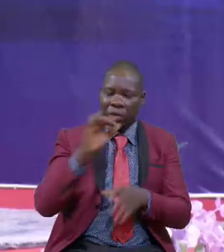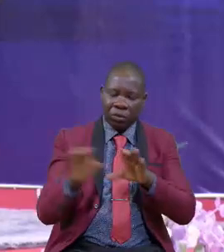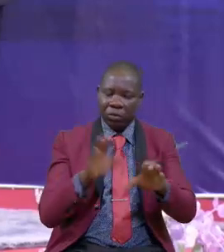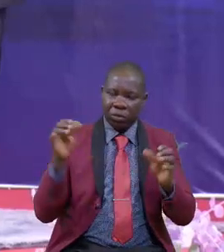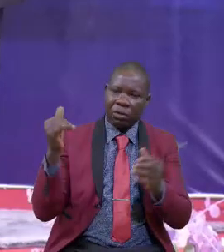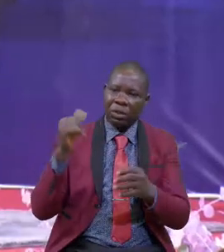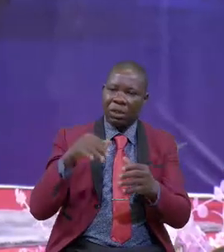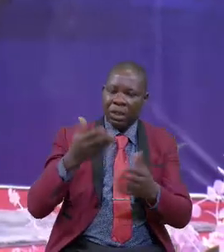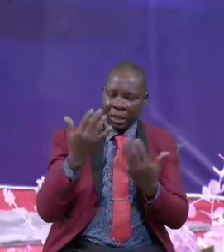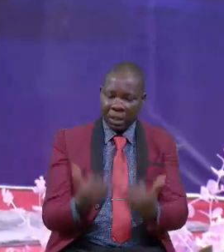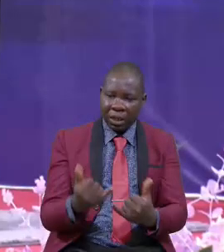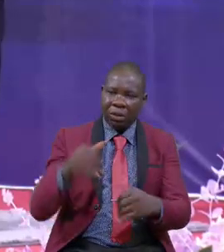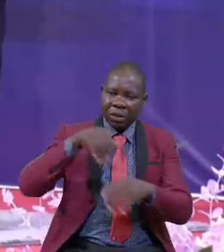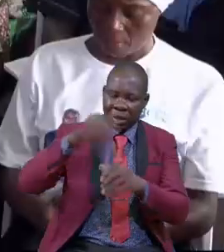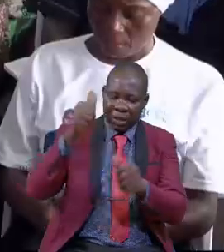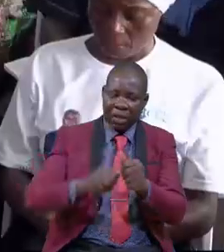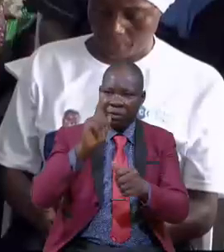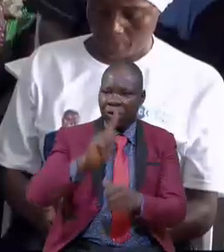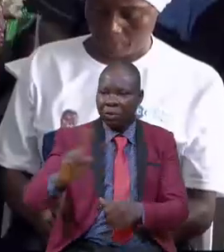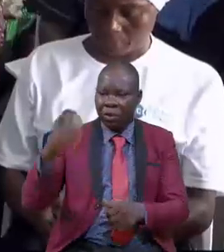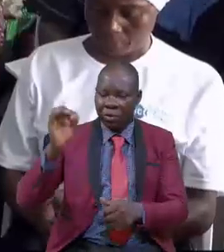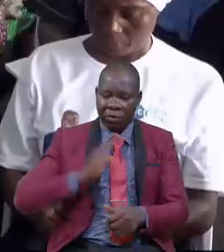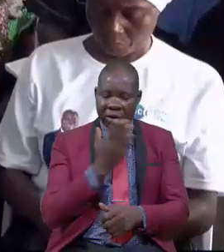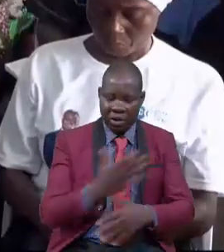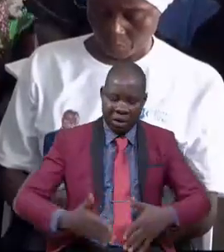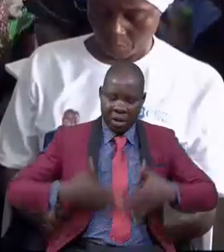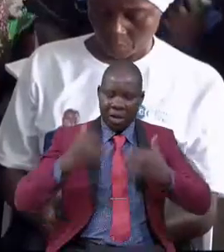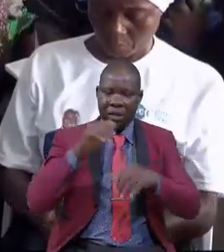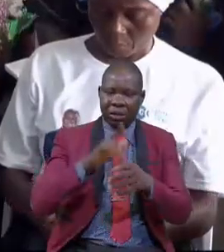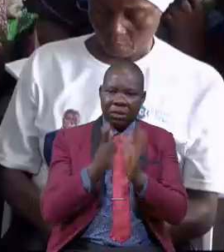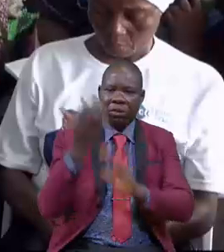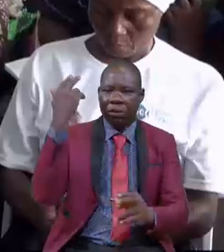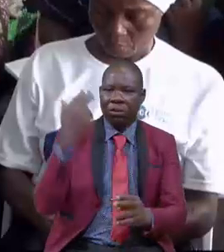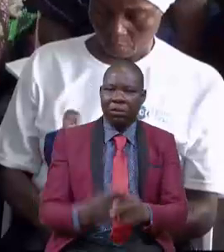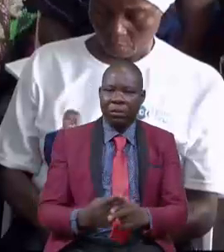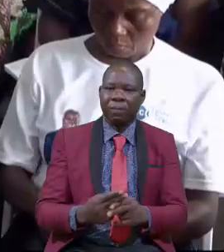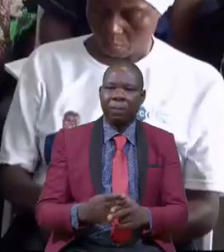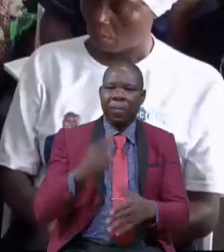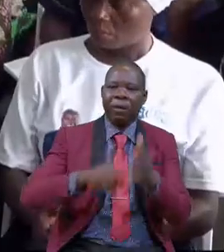in Jesus' name. Look at verse 2 there. In verse 2 it